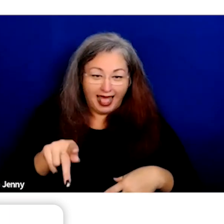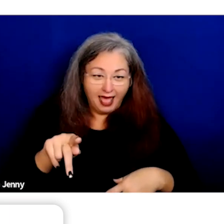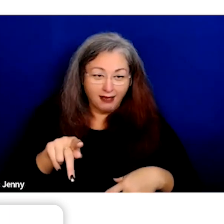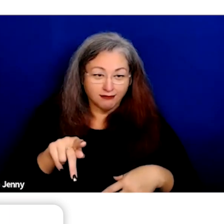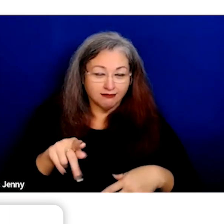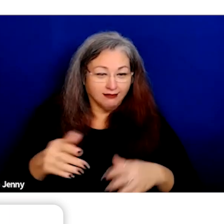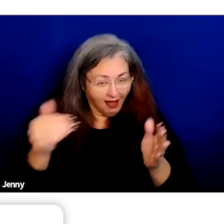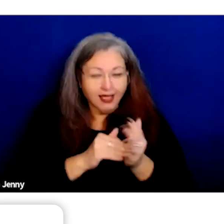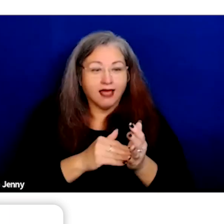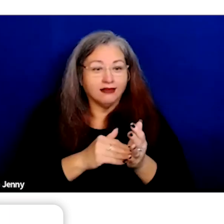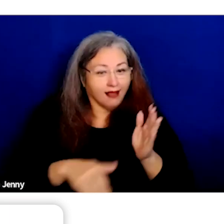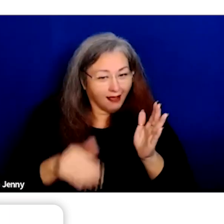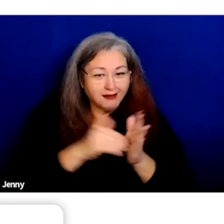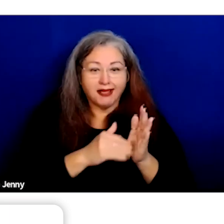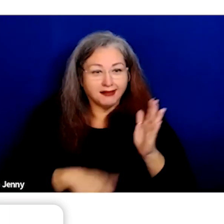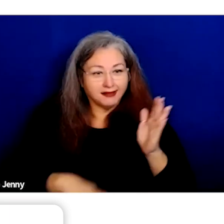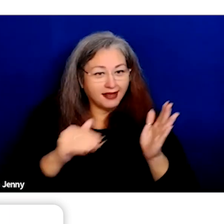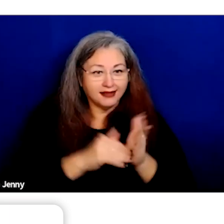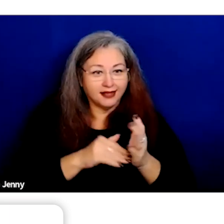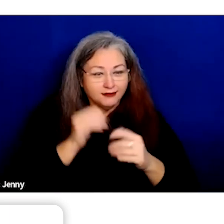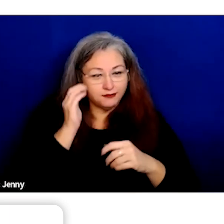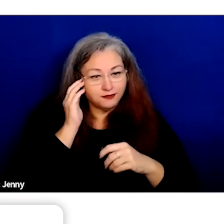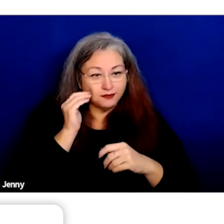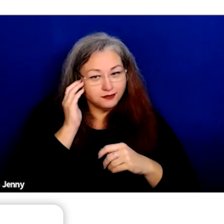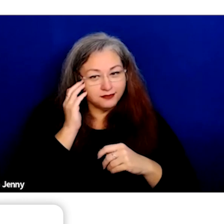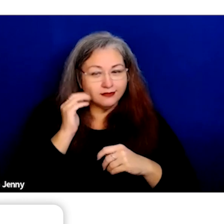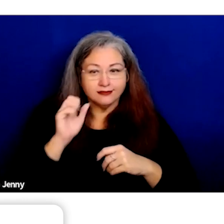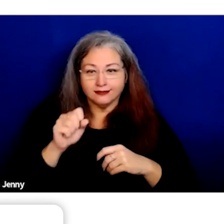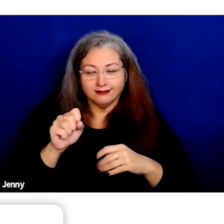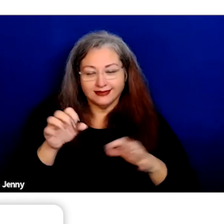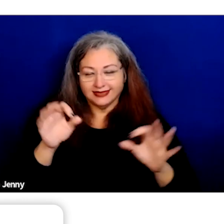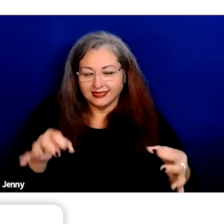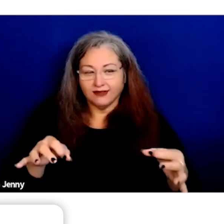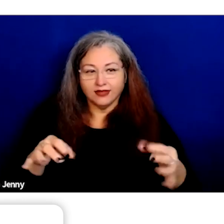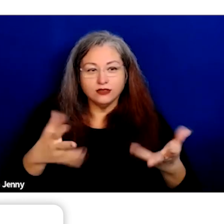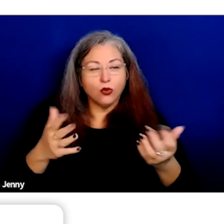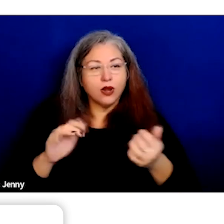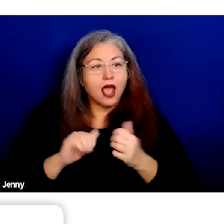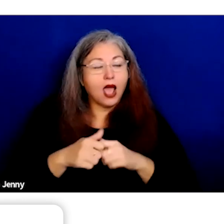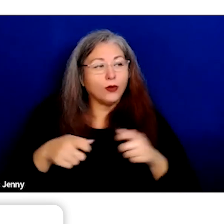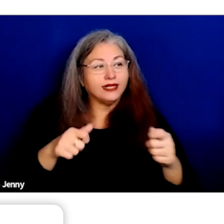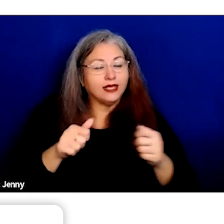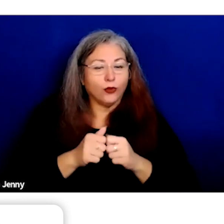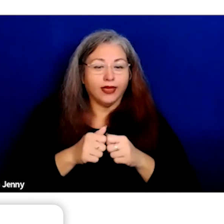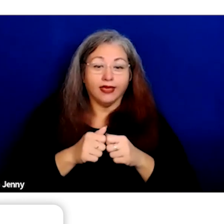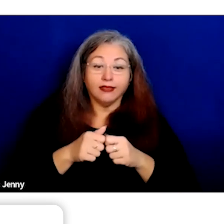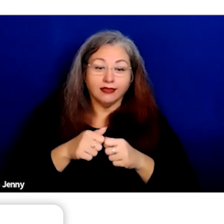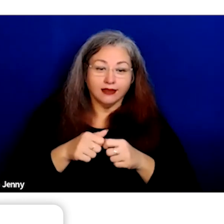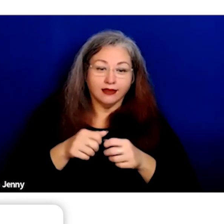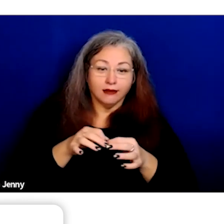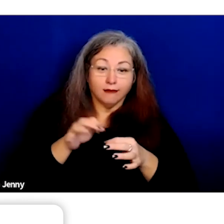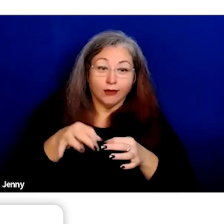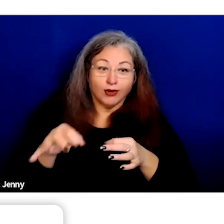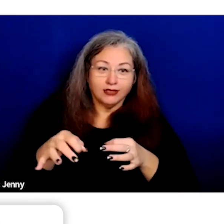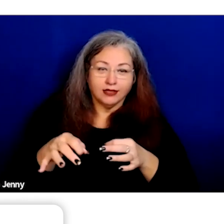repeat. So yeah, 100%. How do we deal with procrastination?